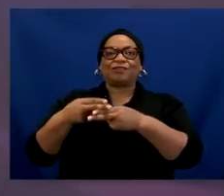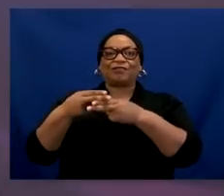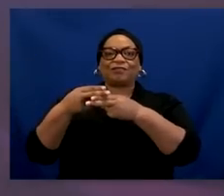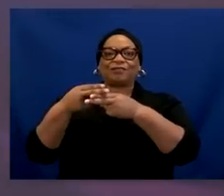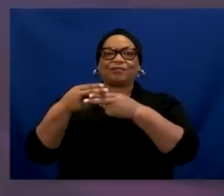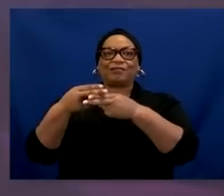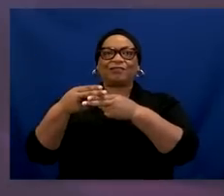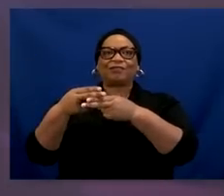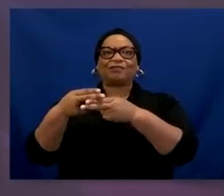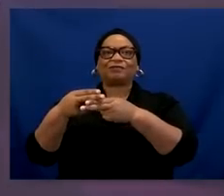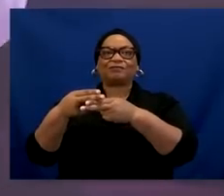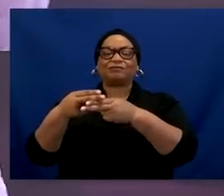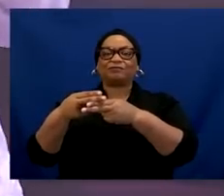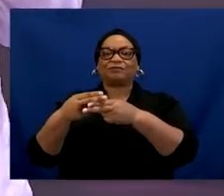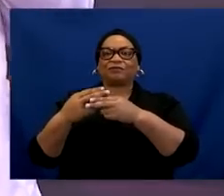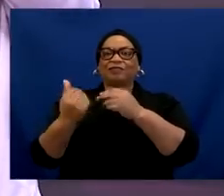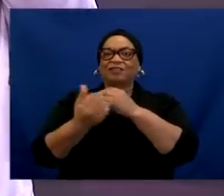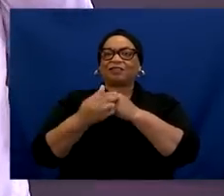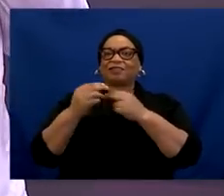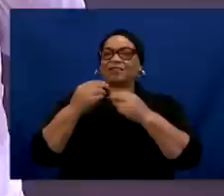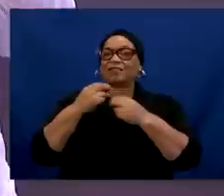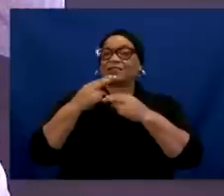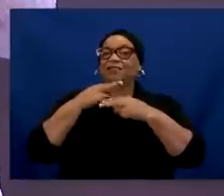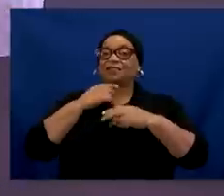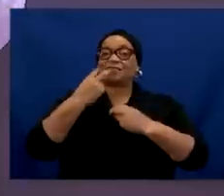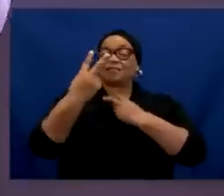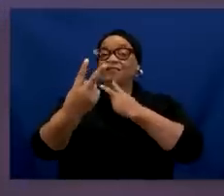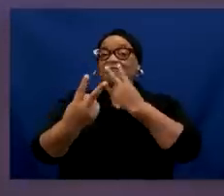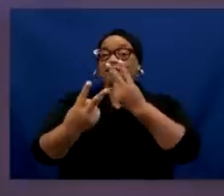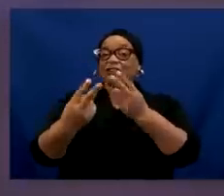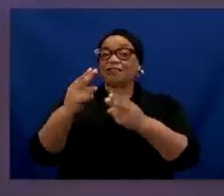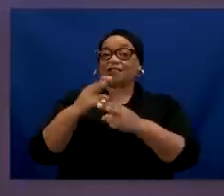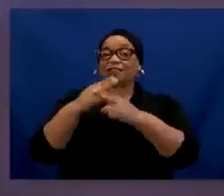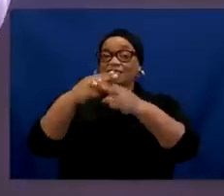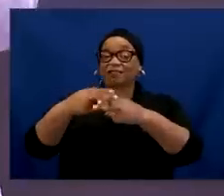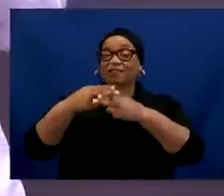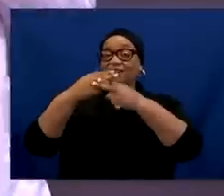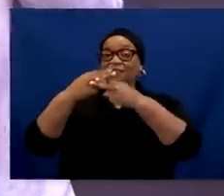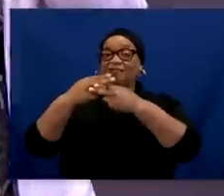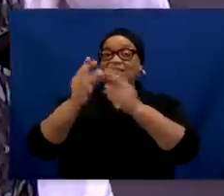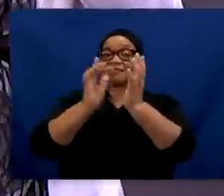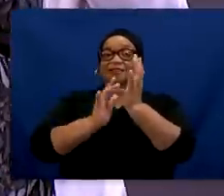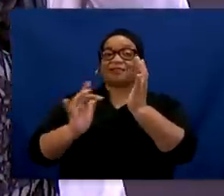Come on, let's call that name Jesus. Yeah.